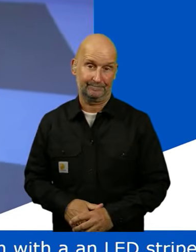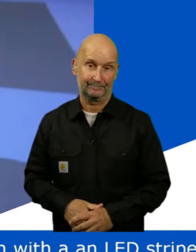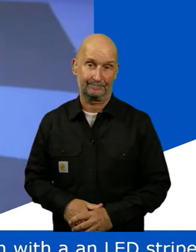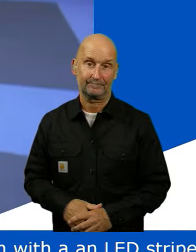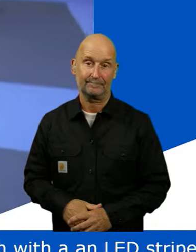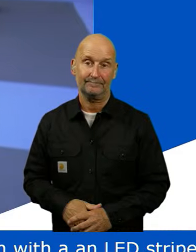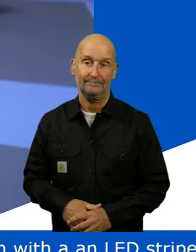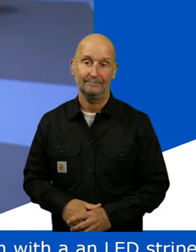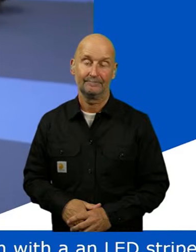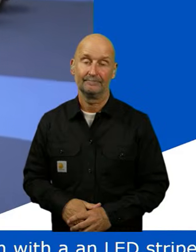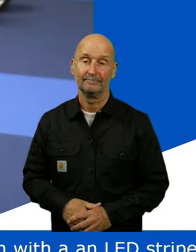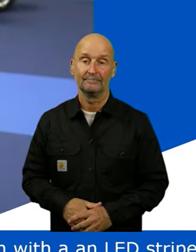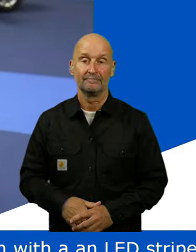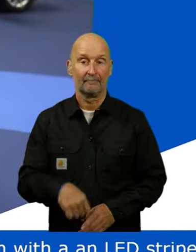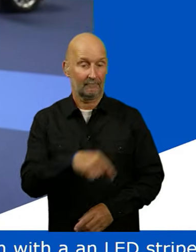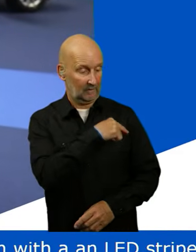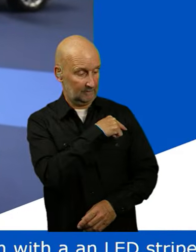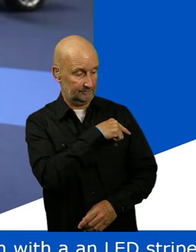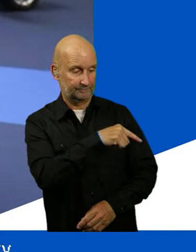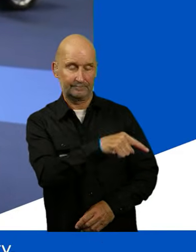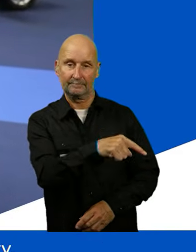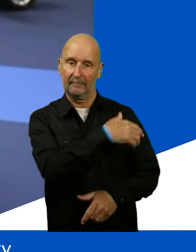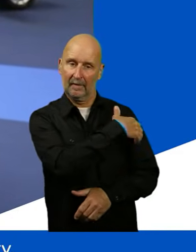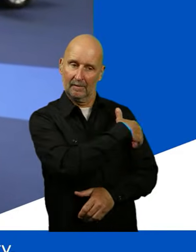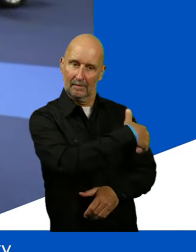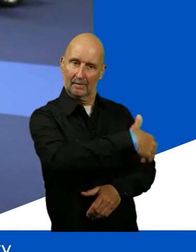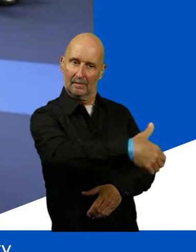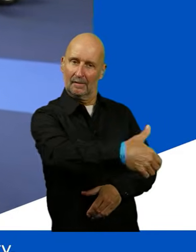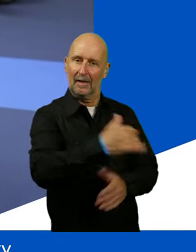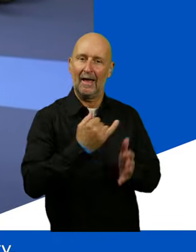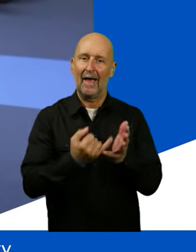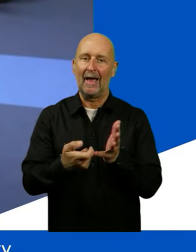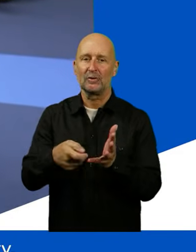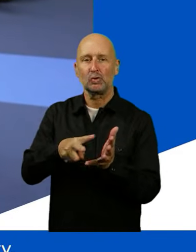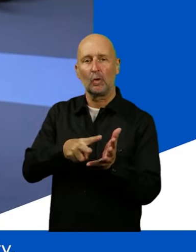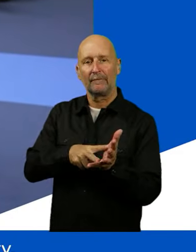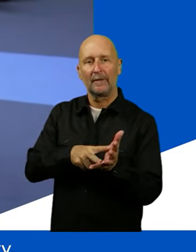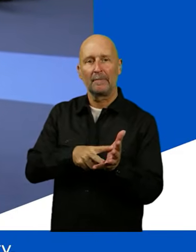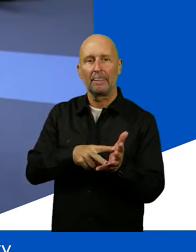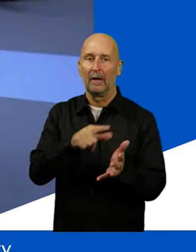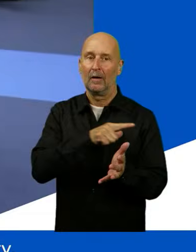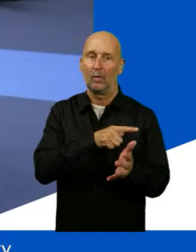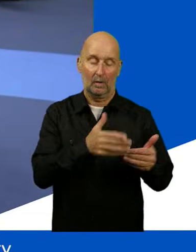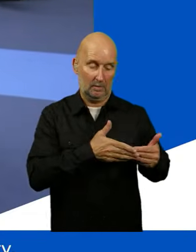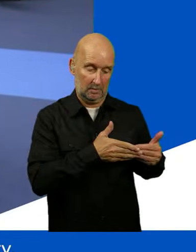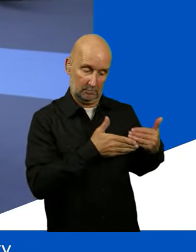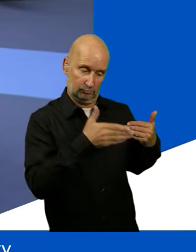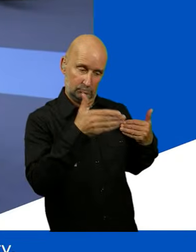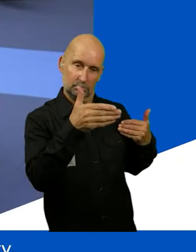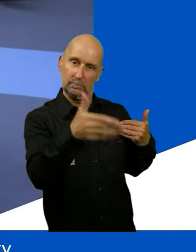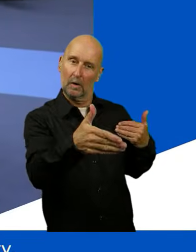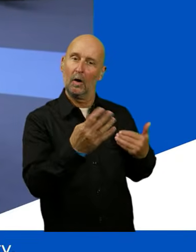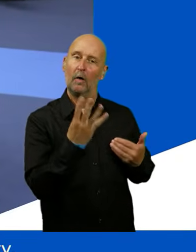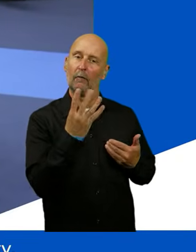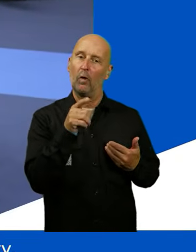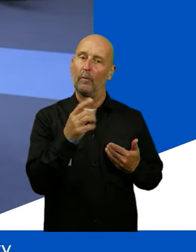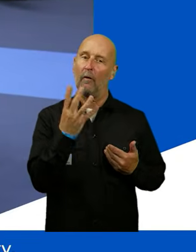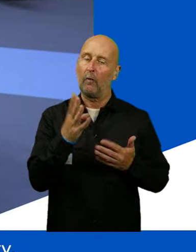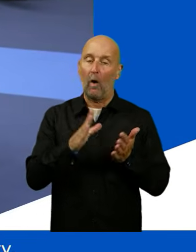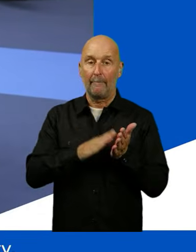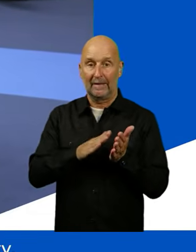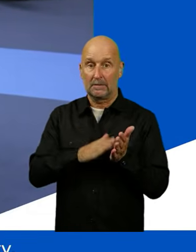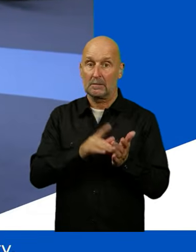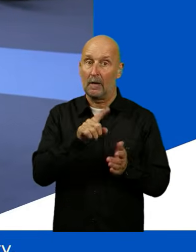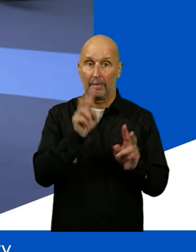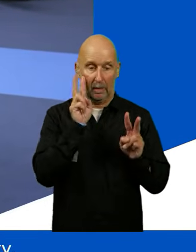around to the side, you can see it's got this real SUV-like stance. It's actually just around 4.4 metres long, but it again has